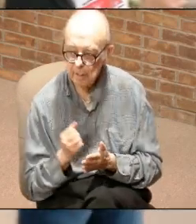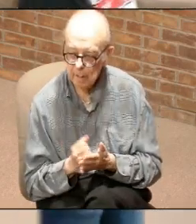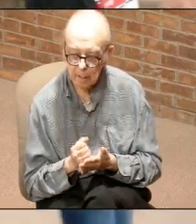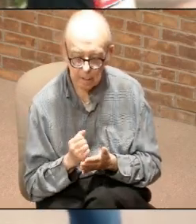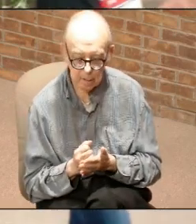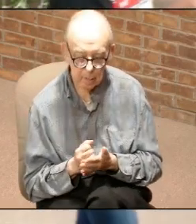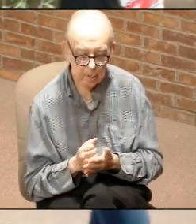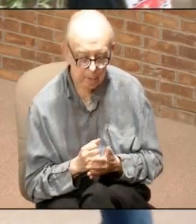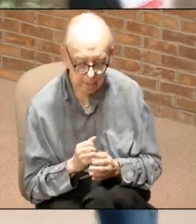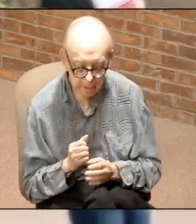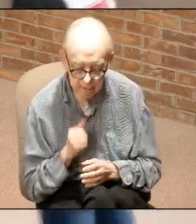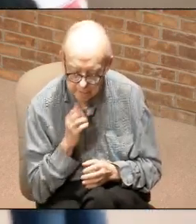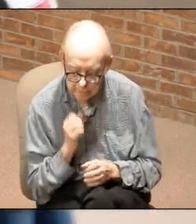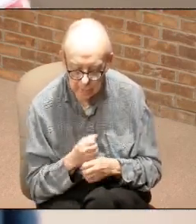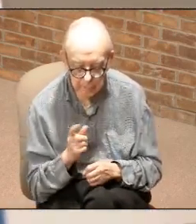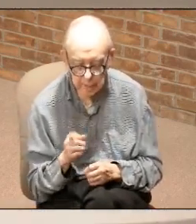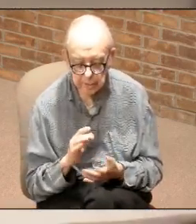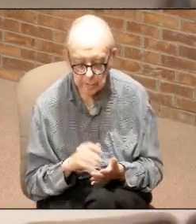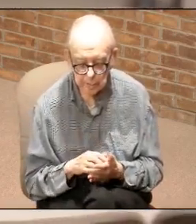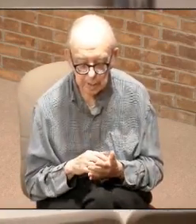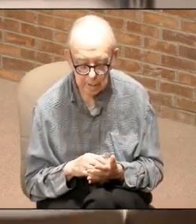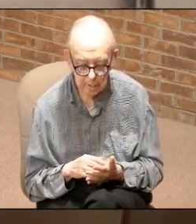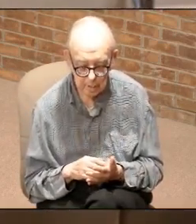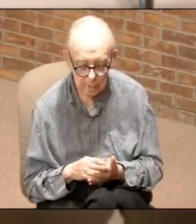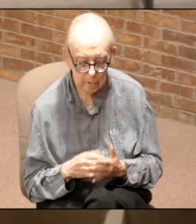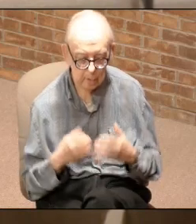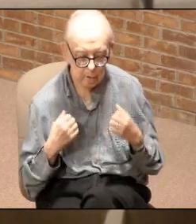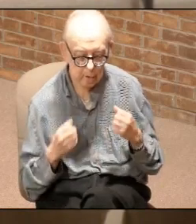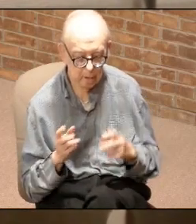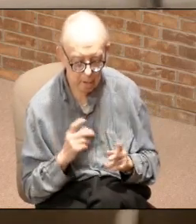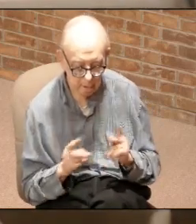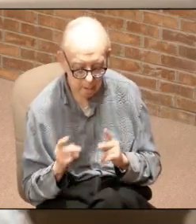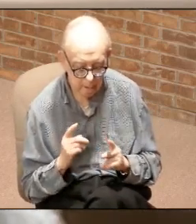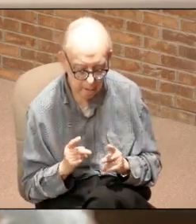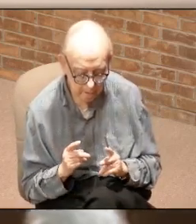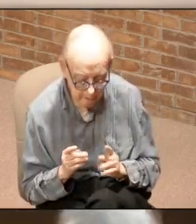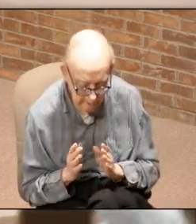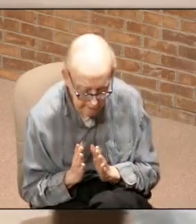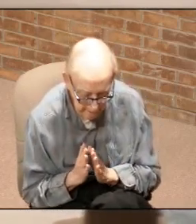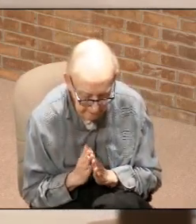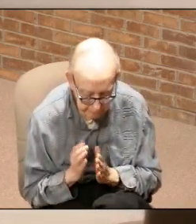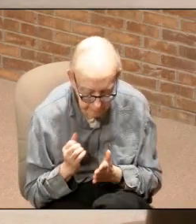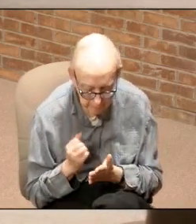does not make you weak strong people ask for help